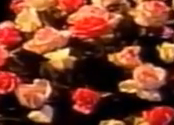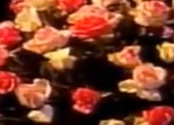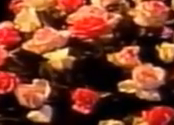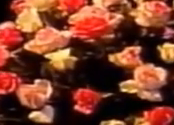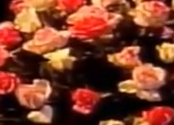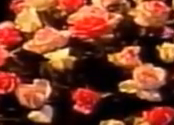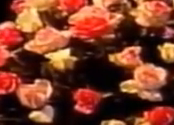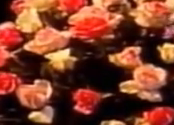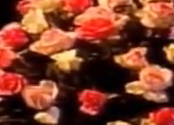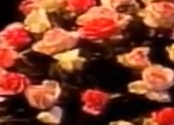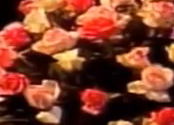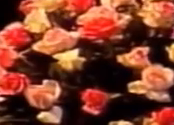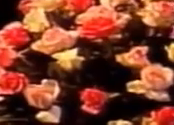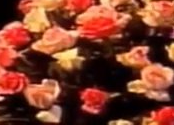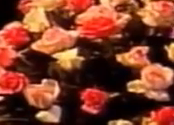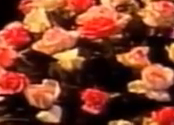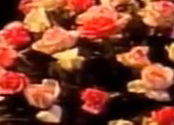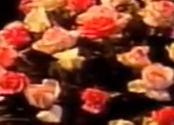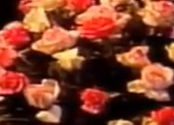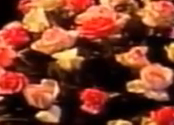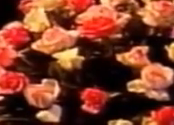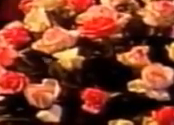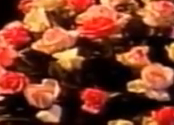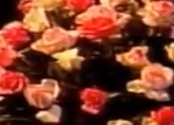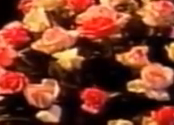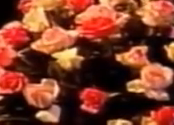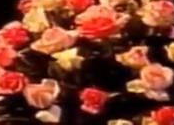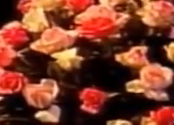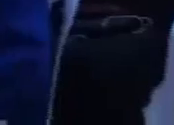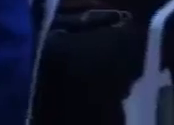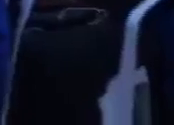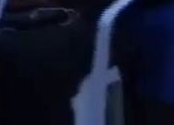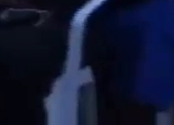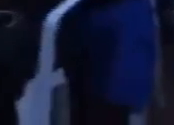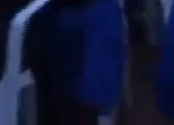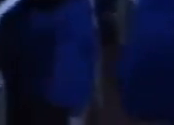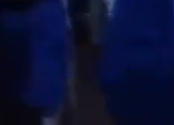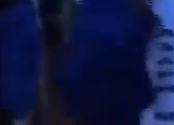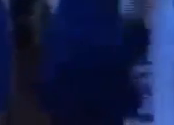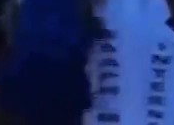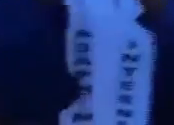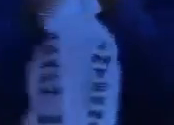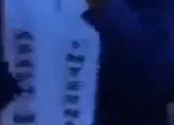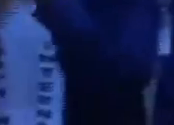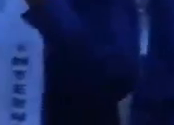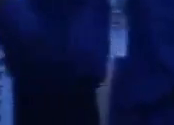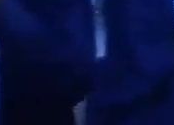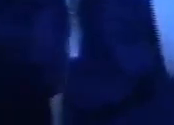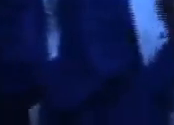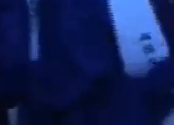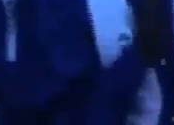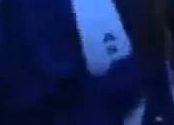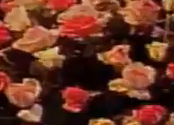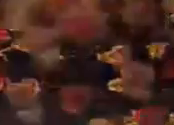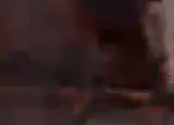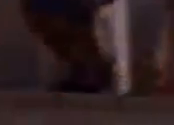He's the King in heaven. Let's clap our hands for him again. Hallelujah.